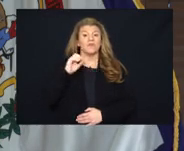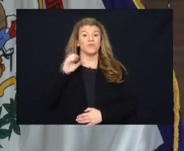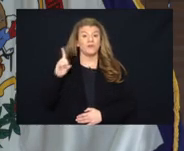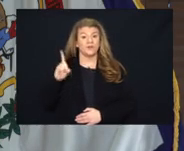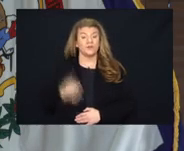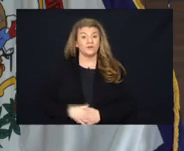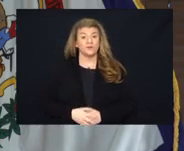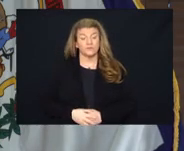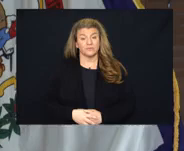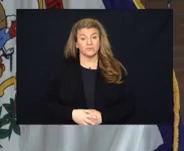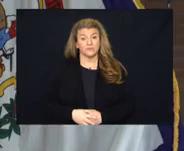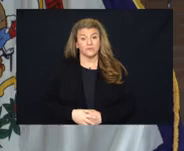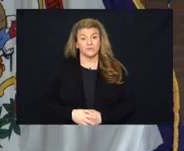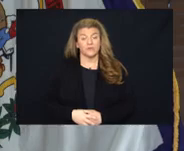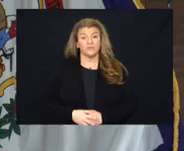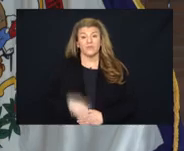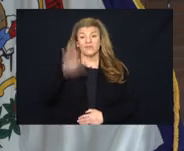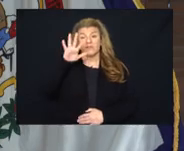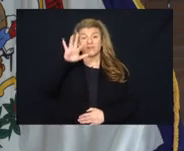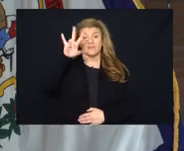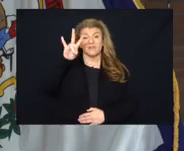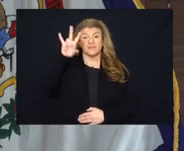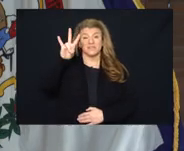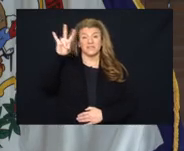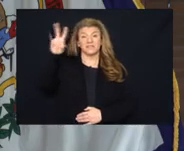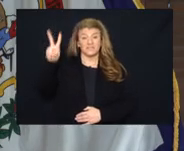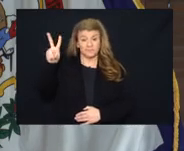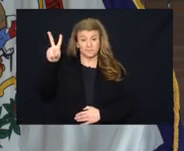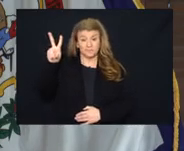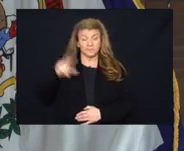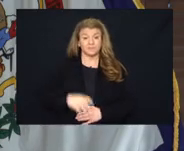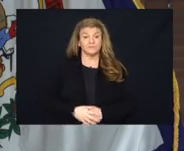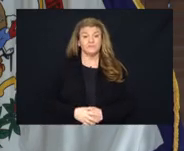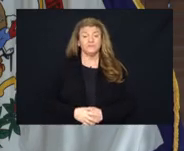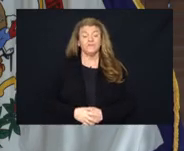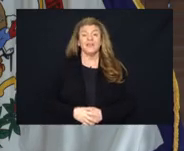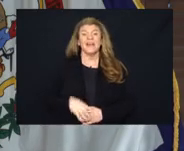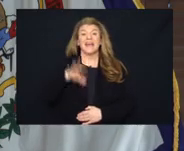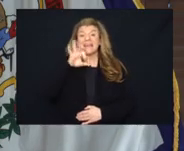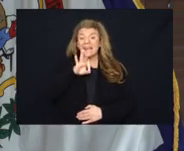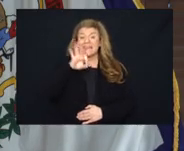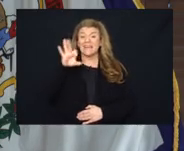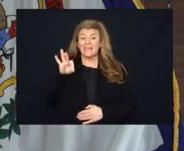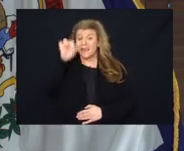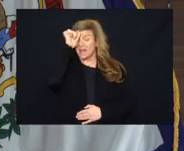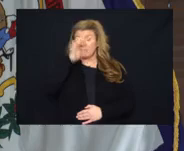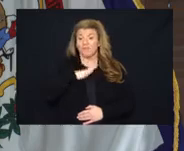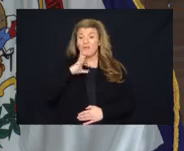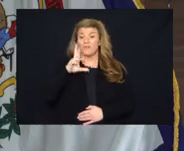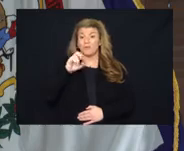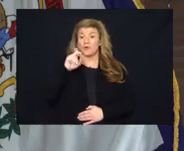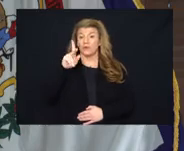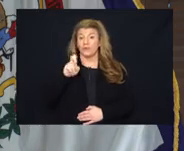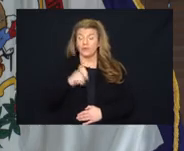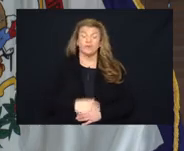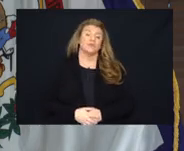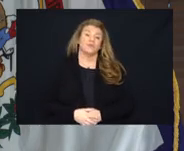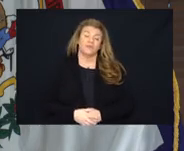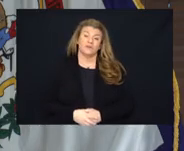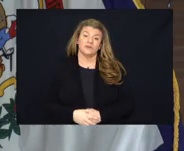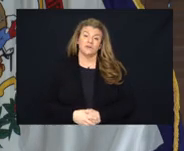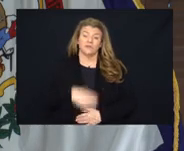County. The 5,772nd death, a 99-year-old male from Brooke County.